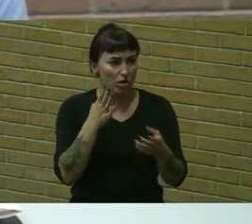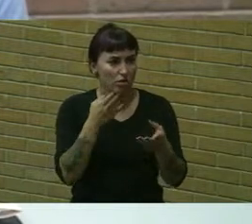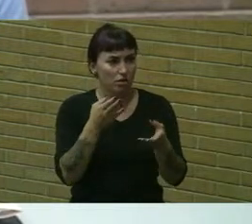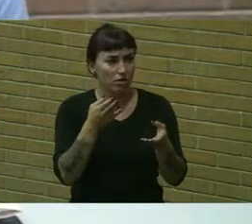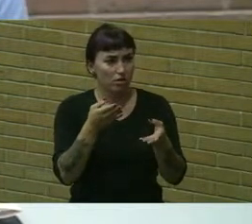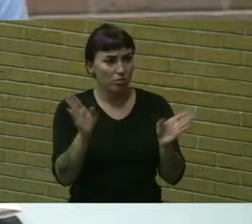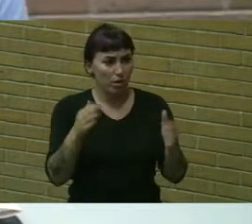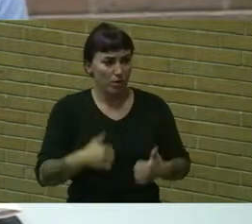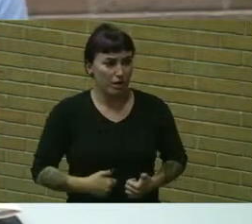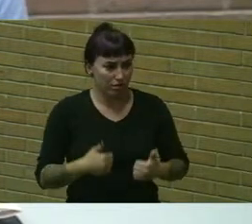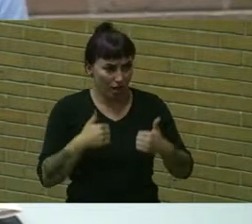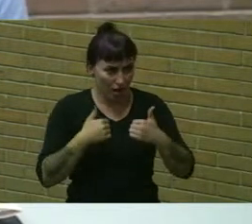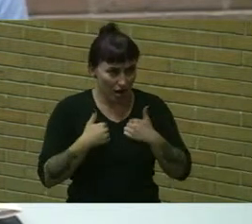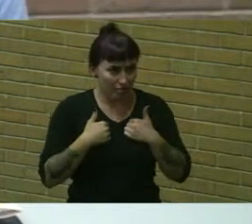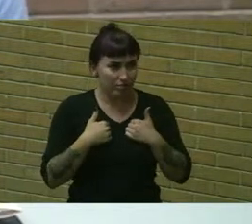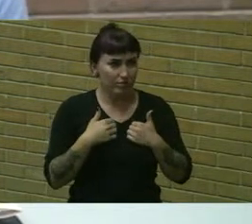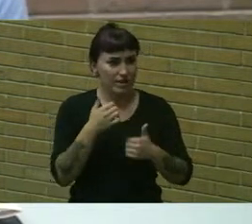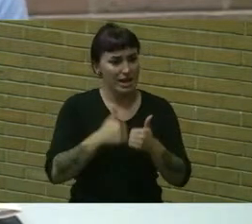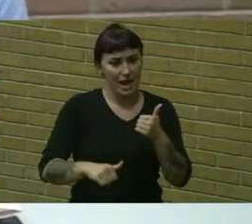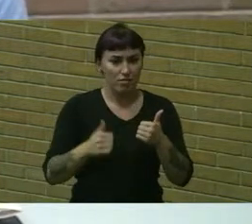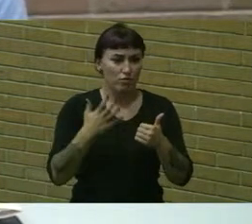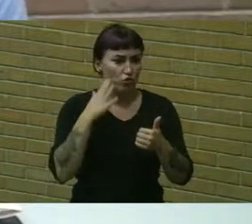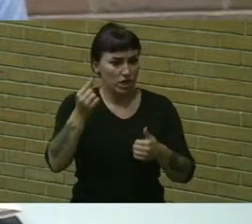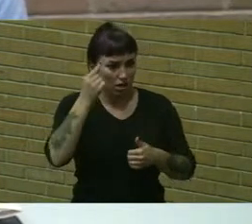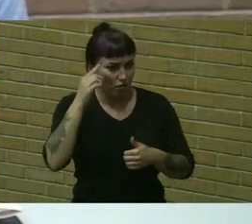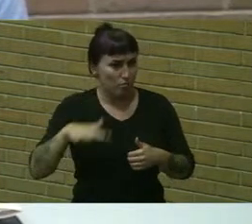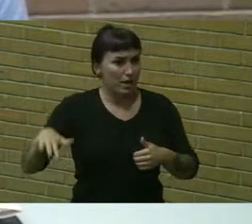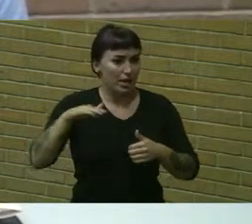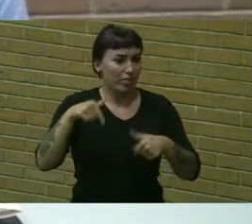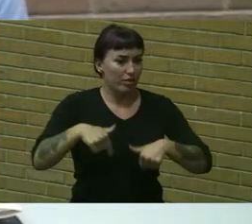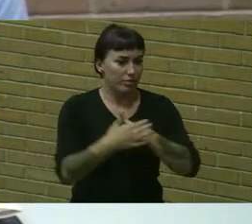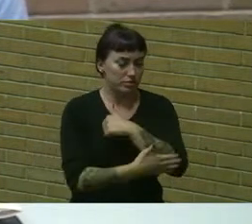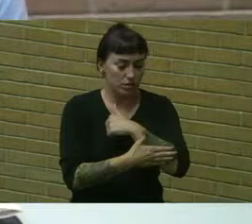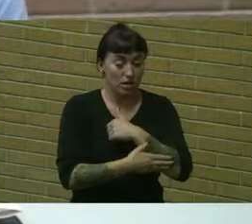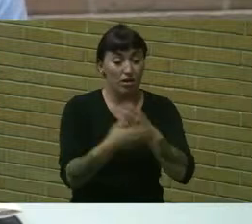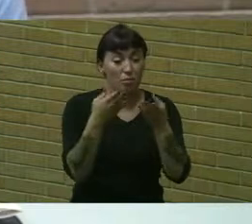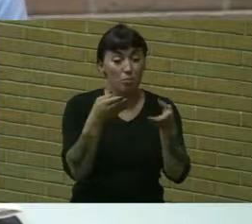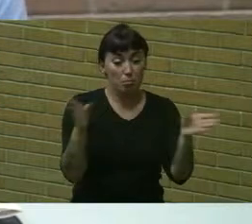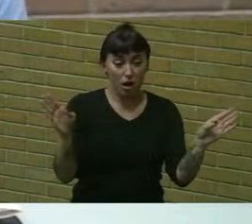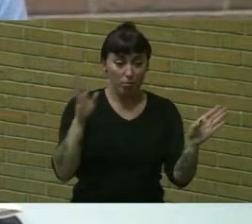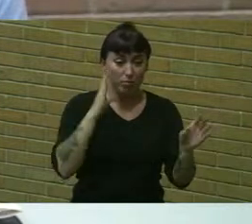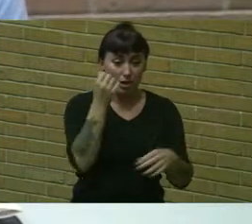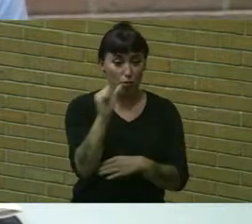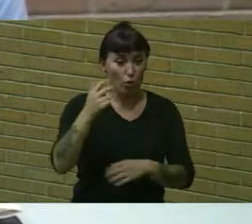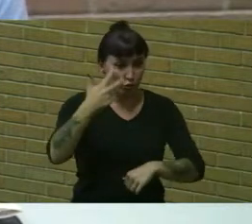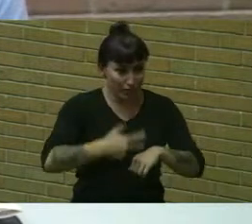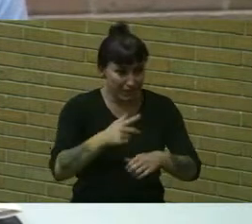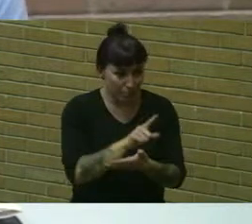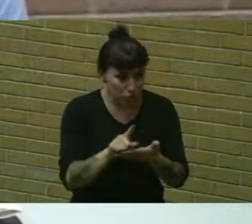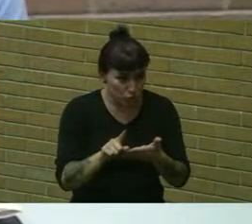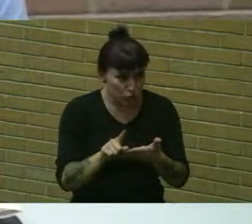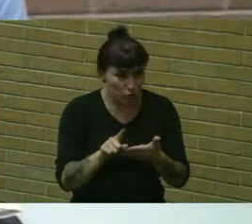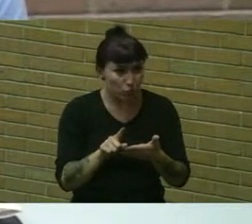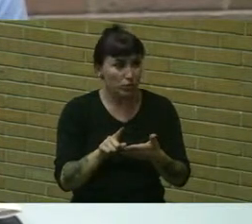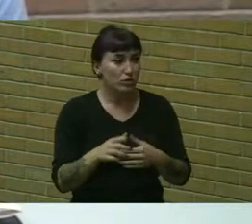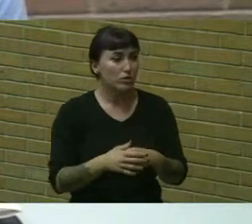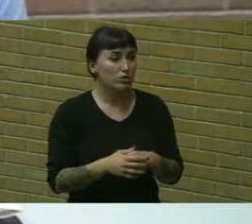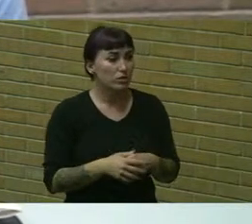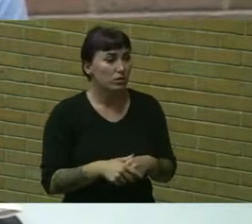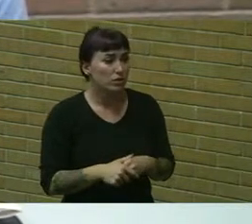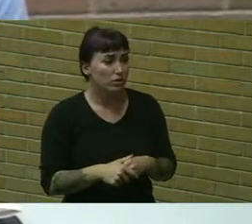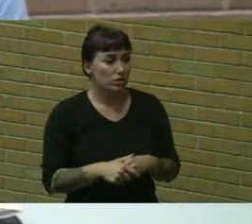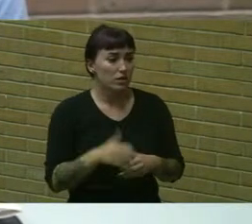life in every jurisdiction in this country. Holding protests 3 times a week at peak end of